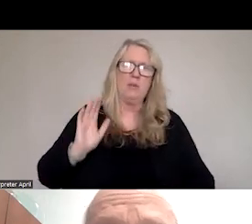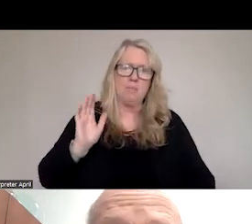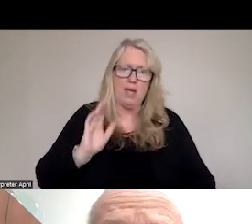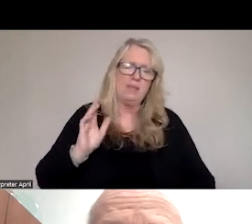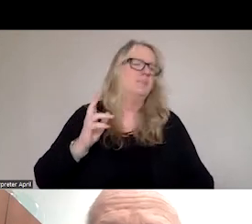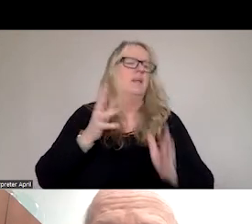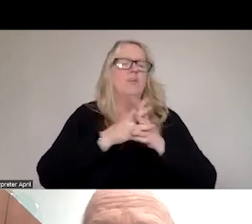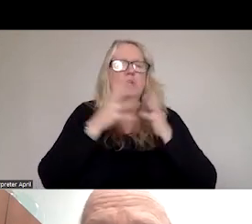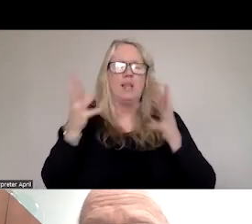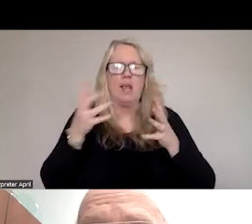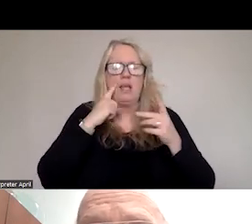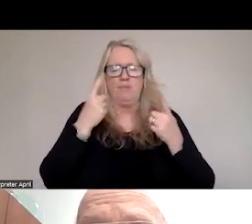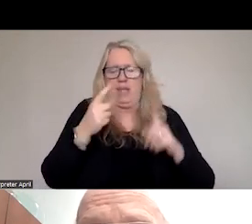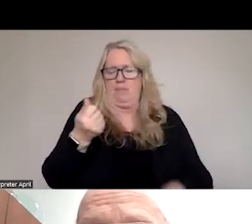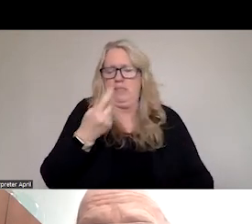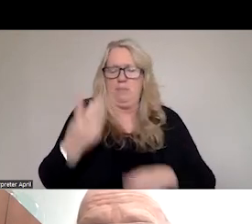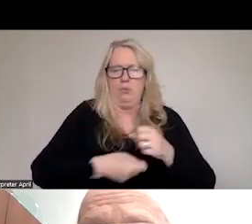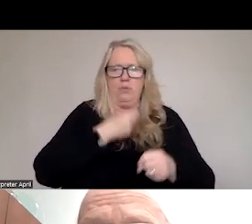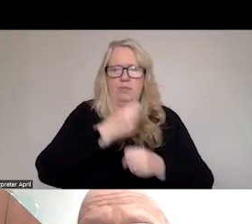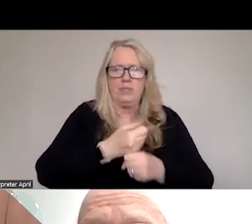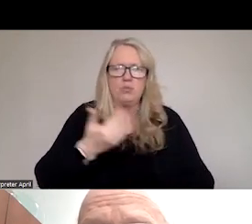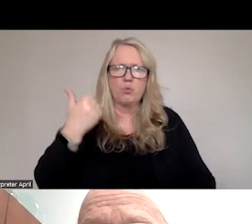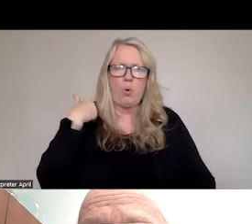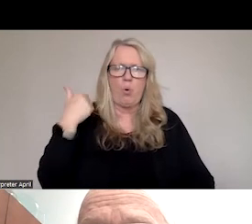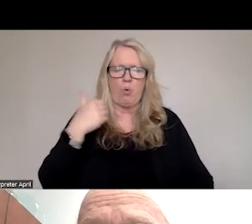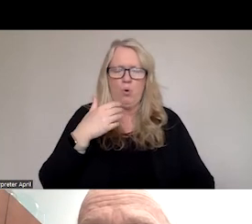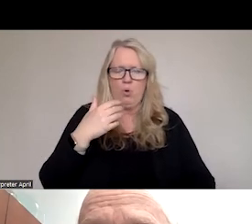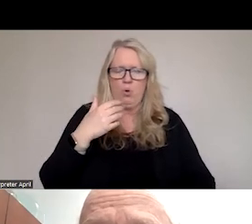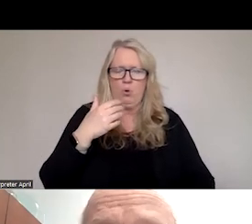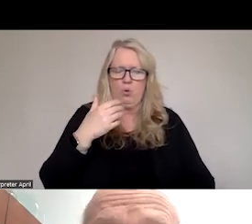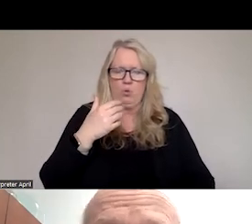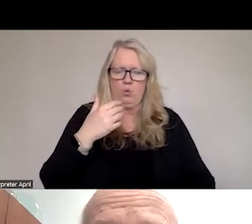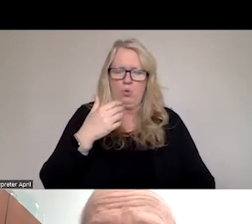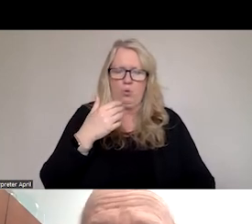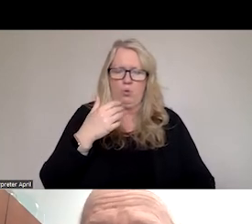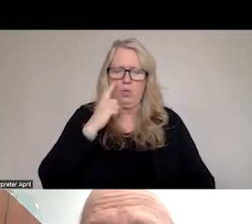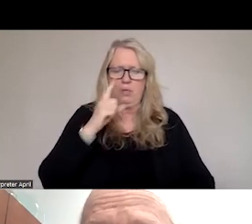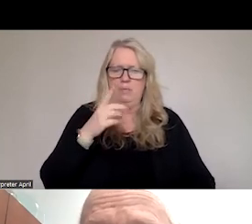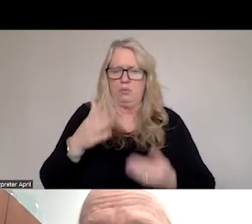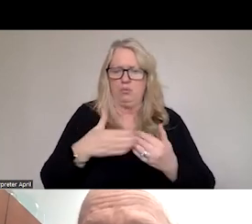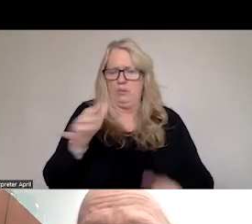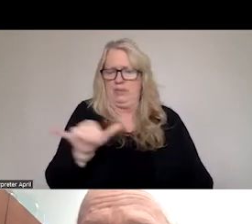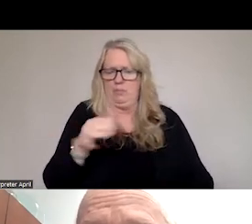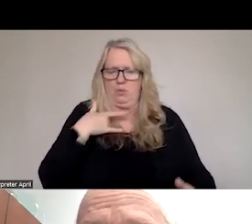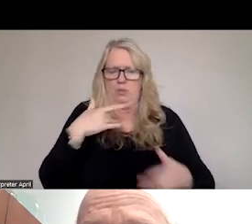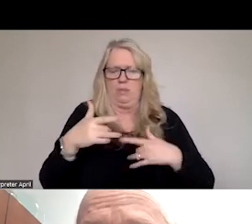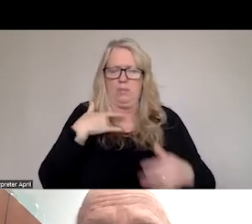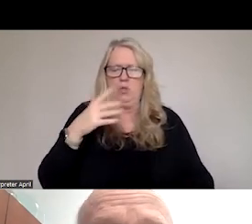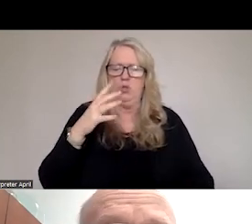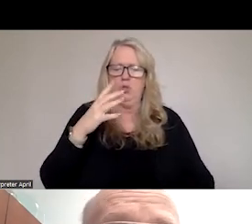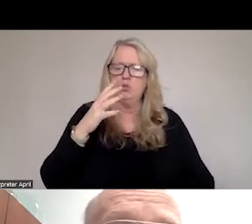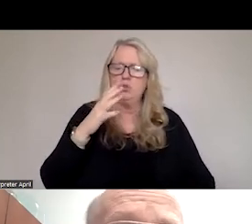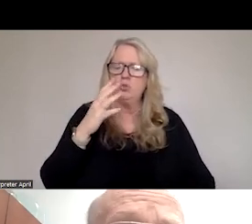given a number of years ago to similar concerns regarding George Washington